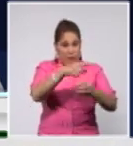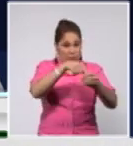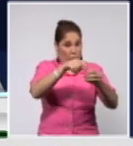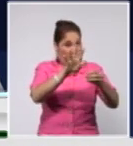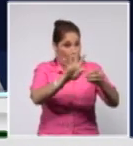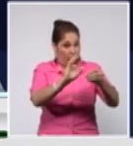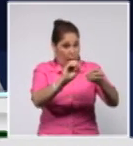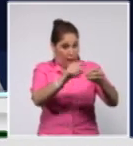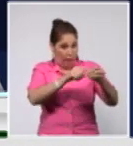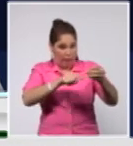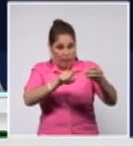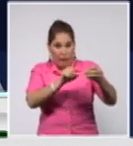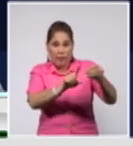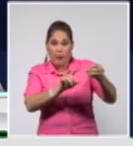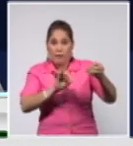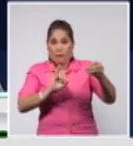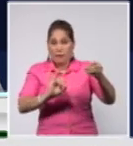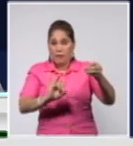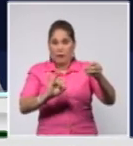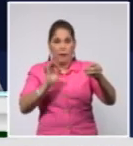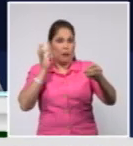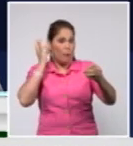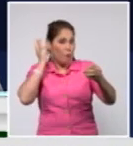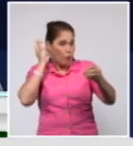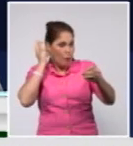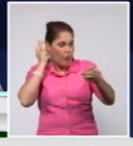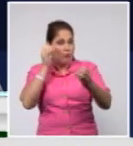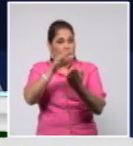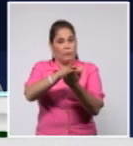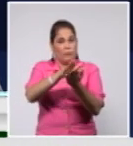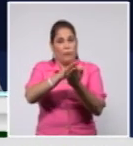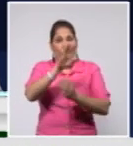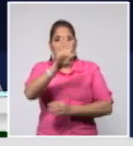67.7% of cases over the last 15 days.